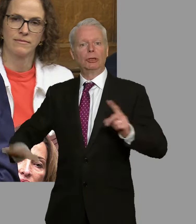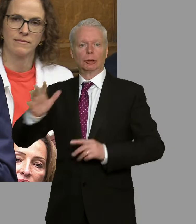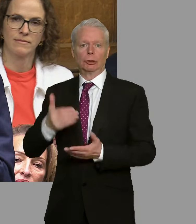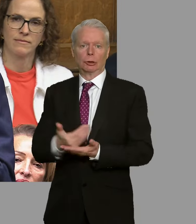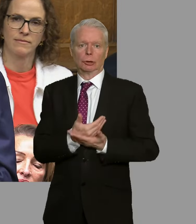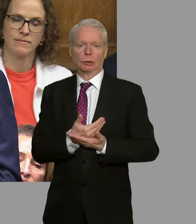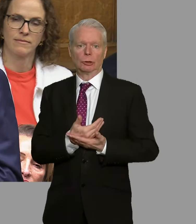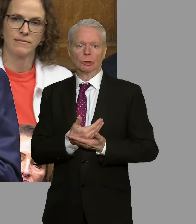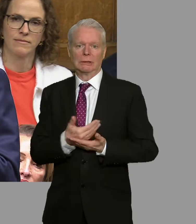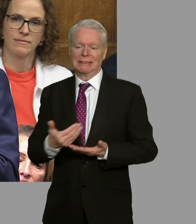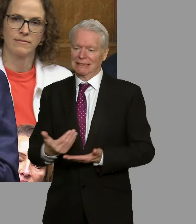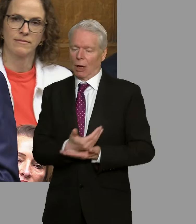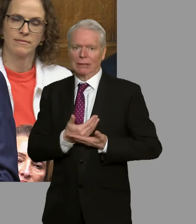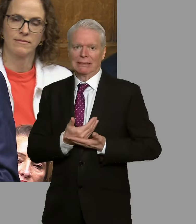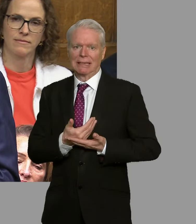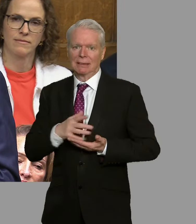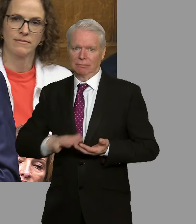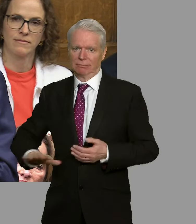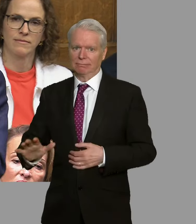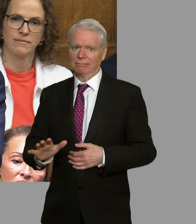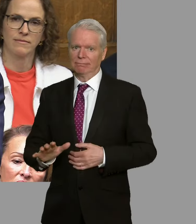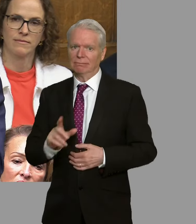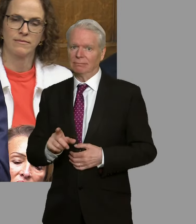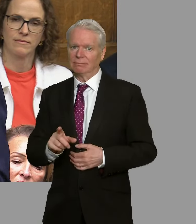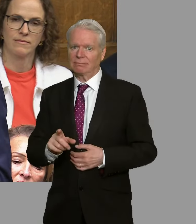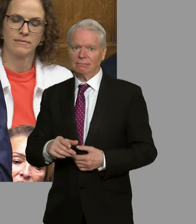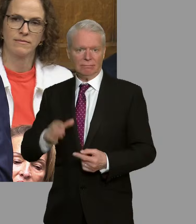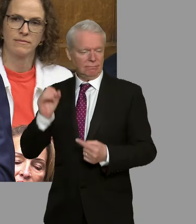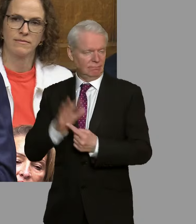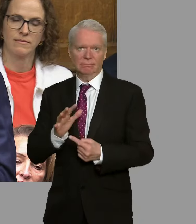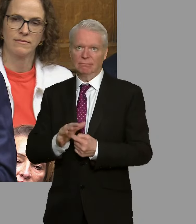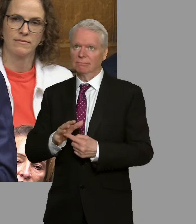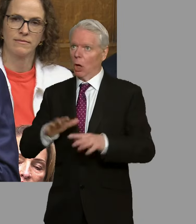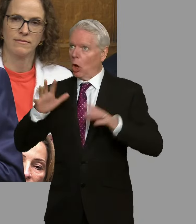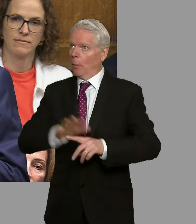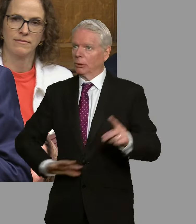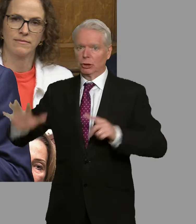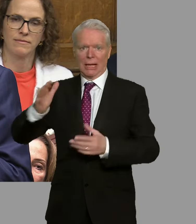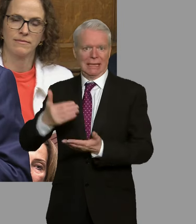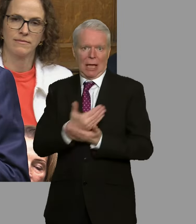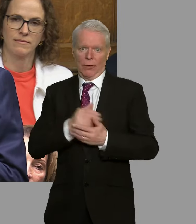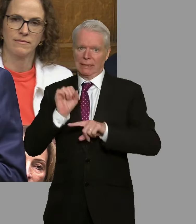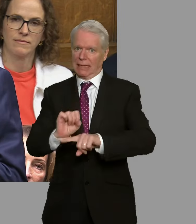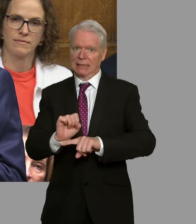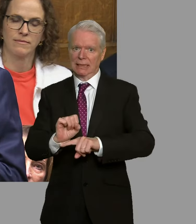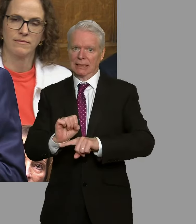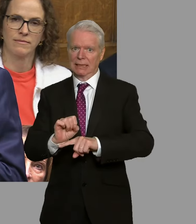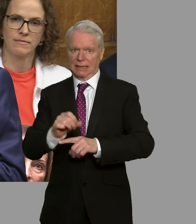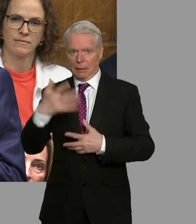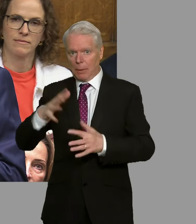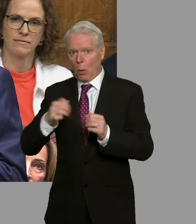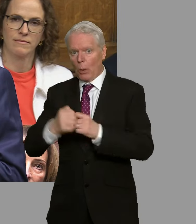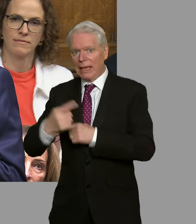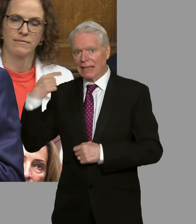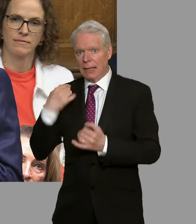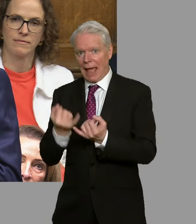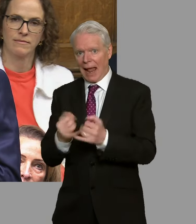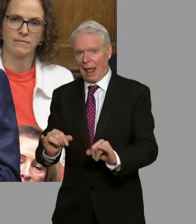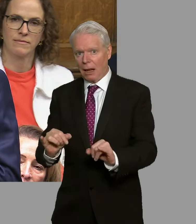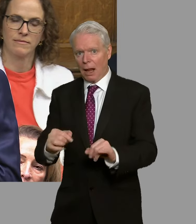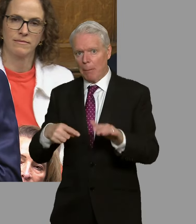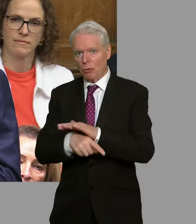on serious charges of terrorism. Since the speech on Monday, 1,000 young, undocumented young males